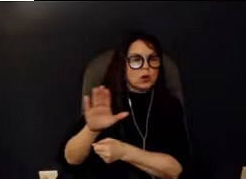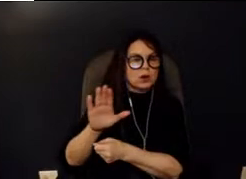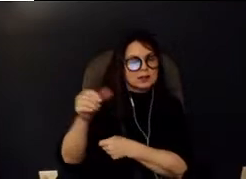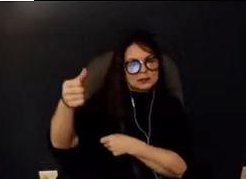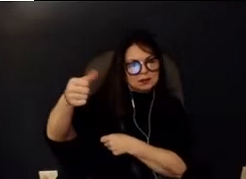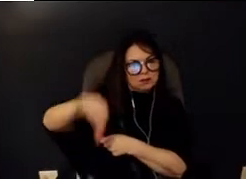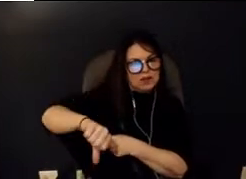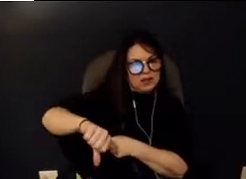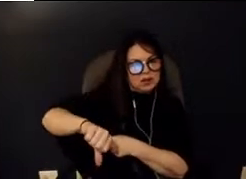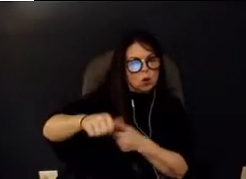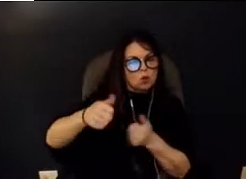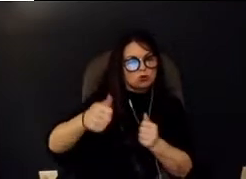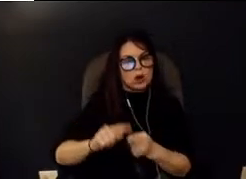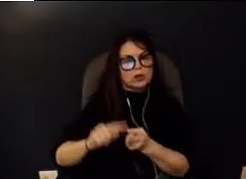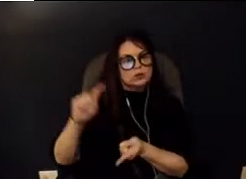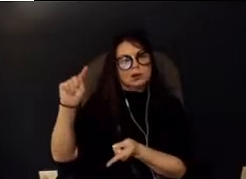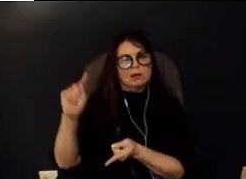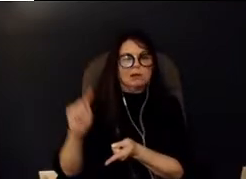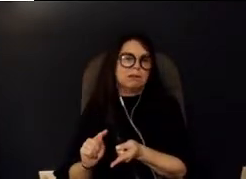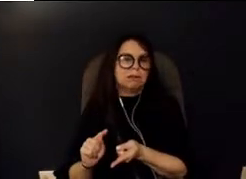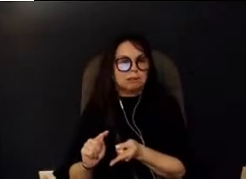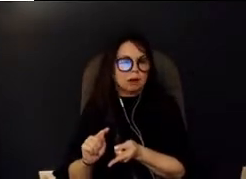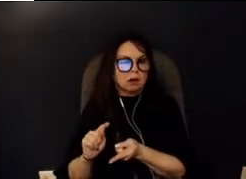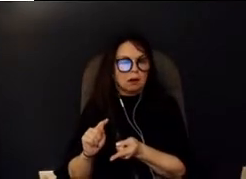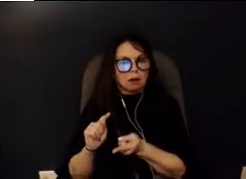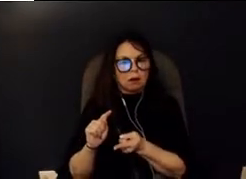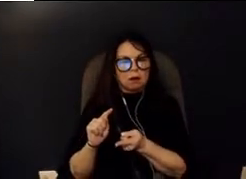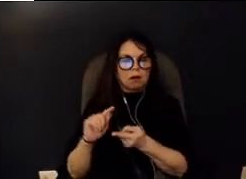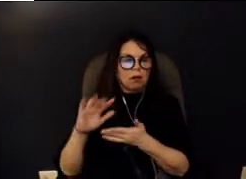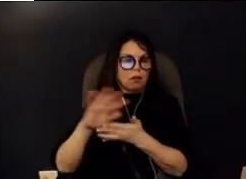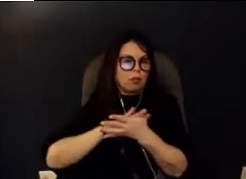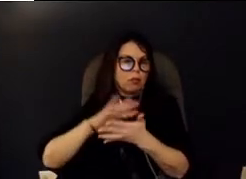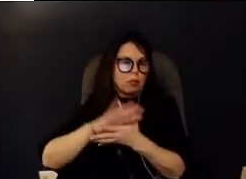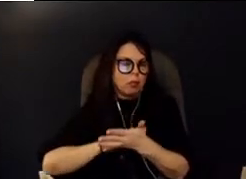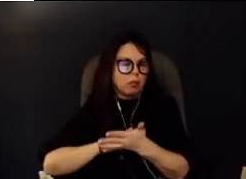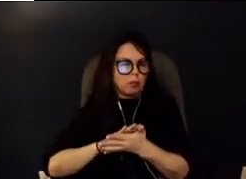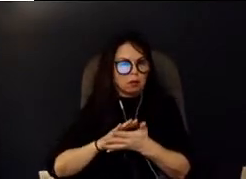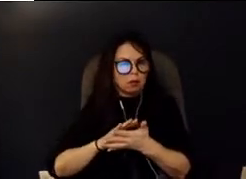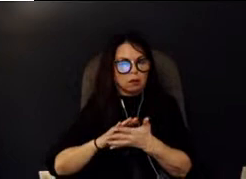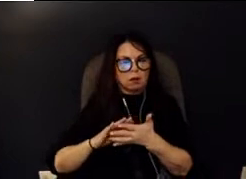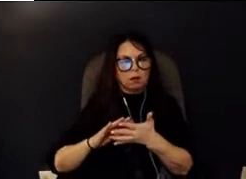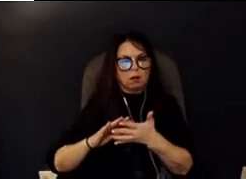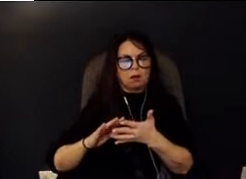of losing the consequences to the budget in doing so.